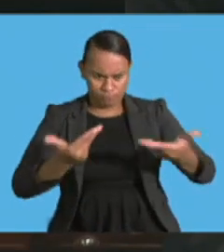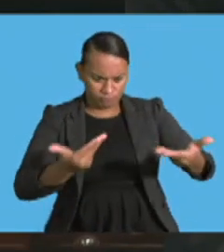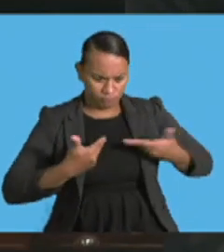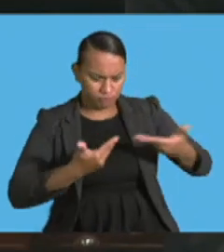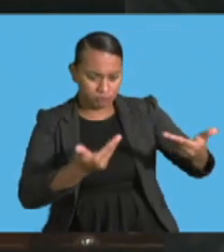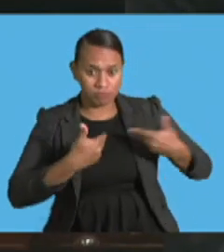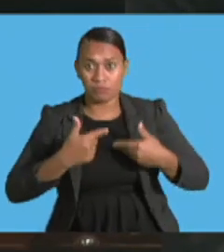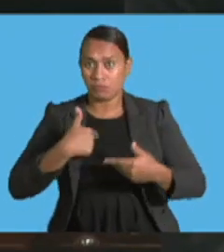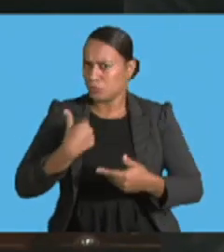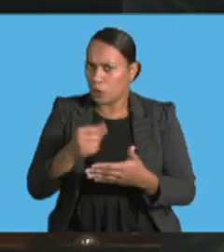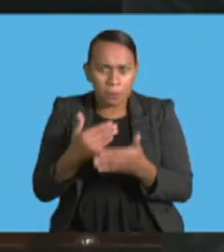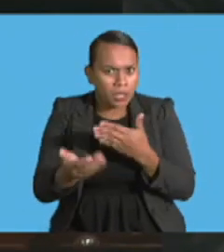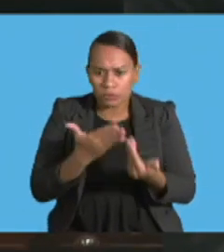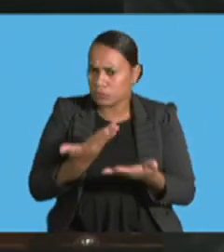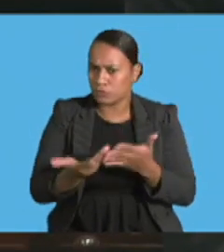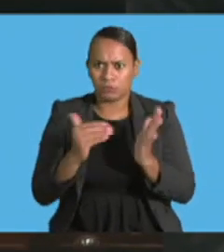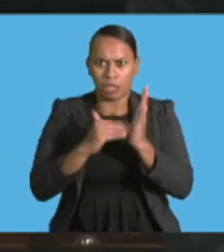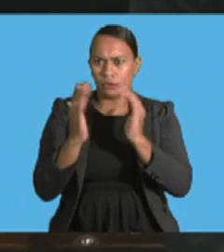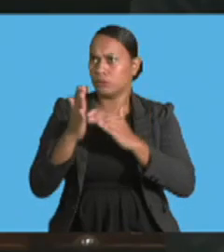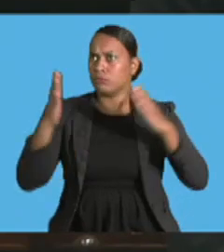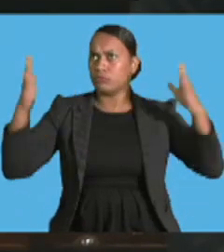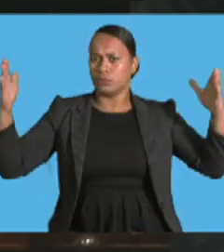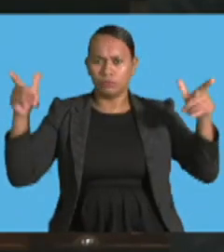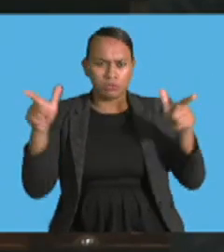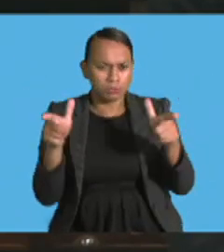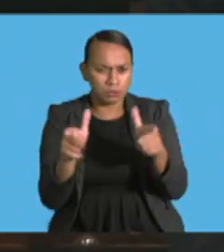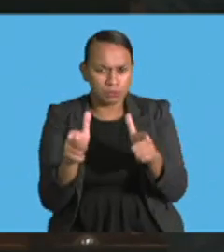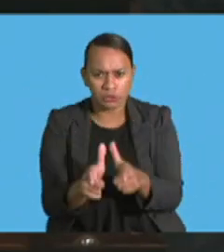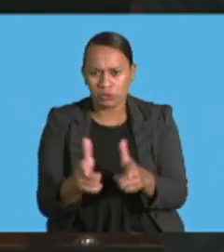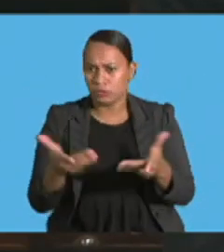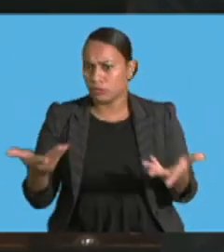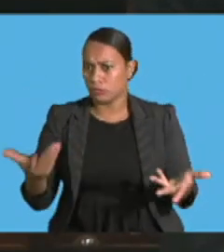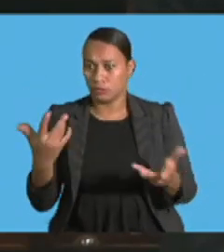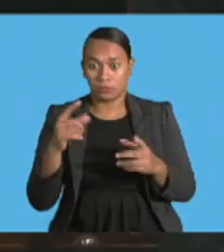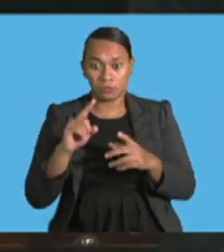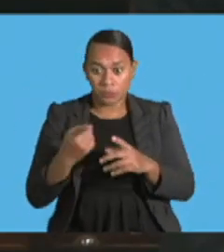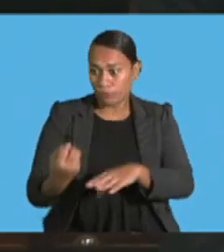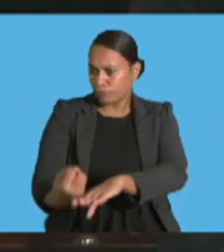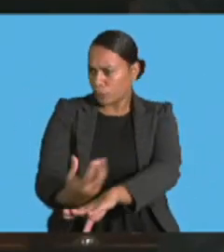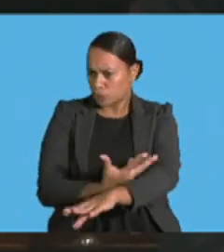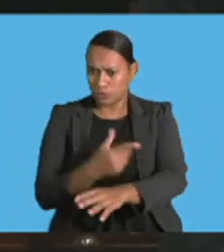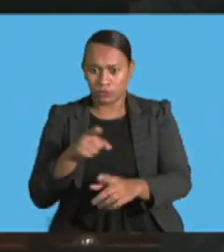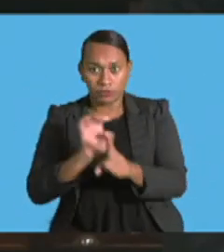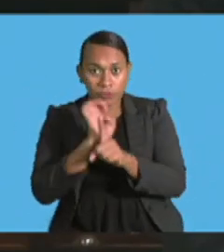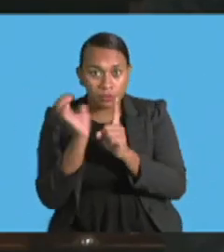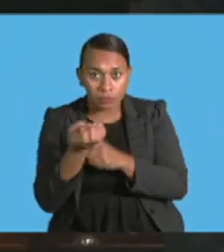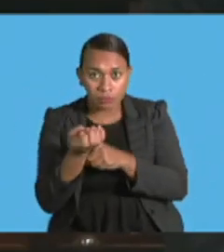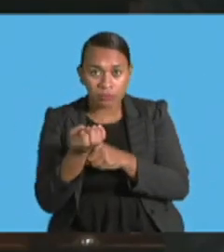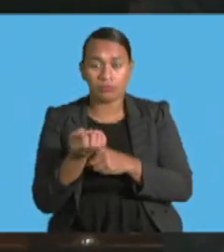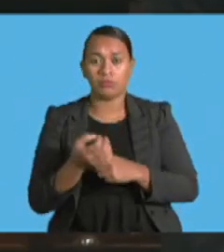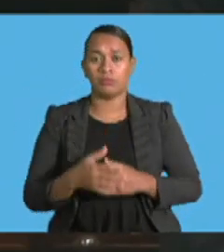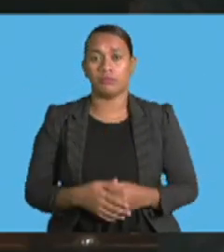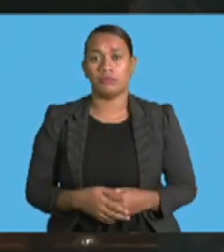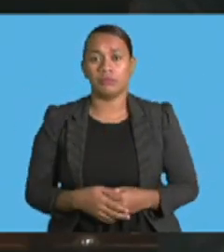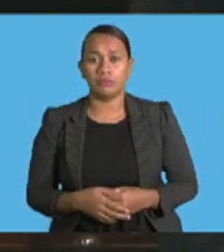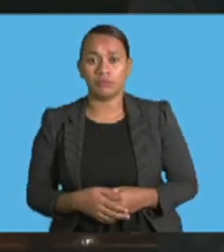of the project, or the environment and socio-economic scenario of the area at which the